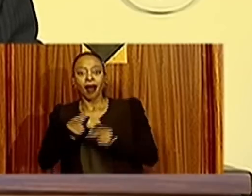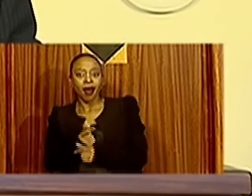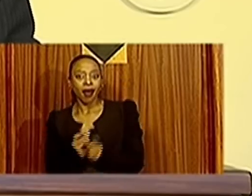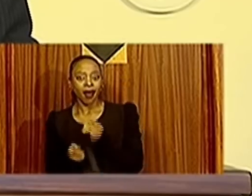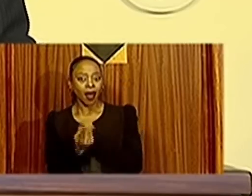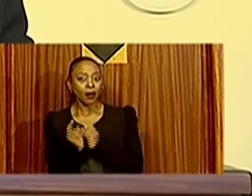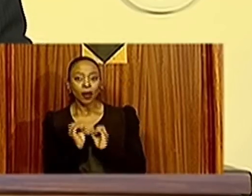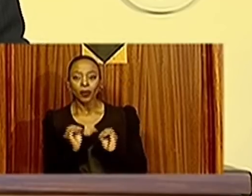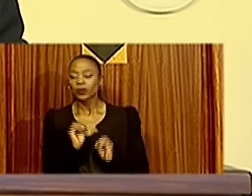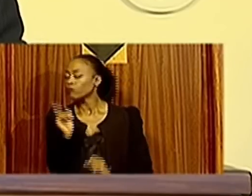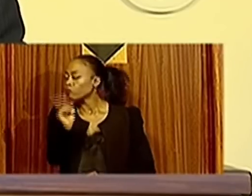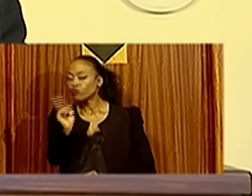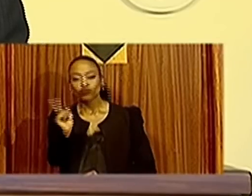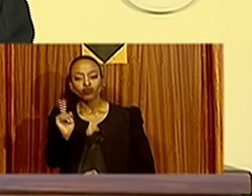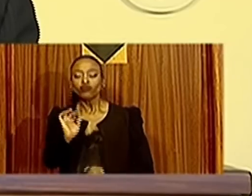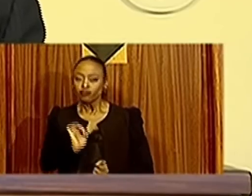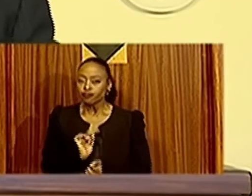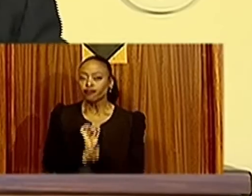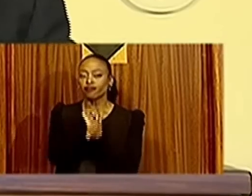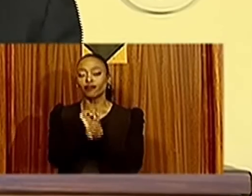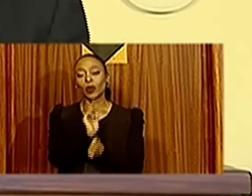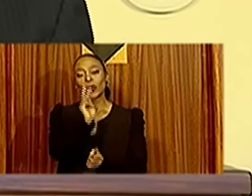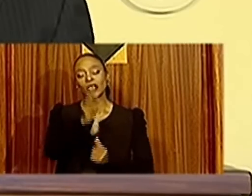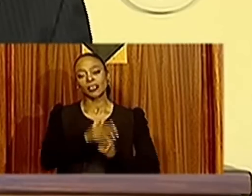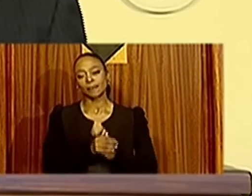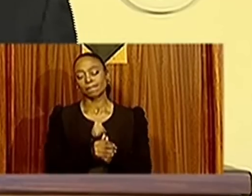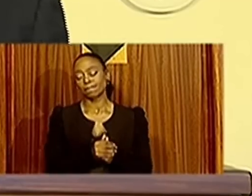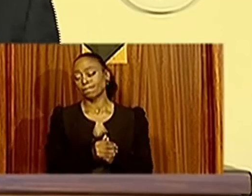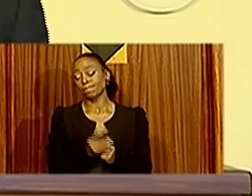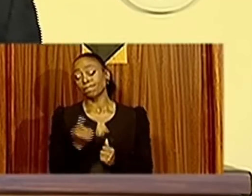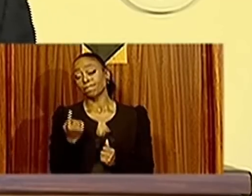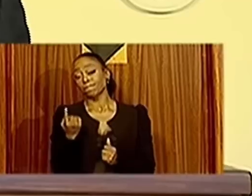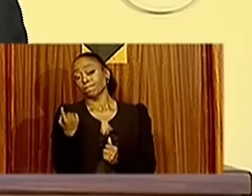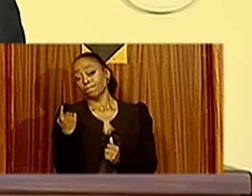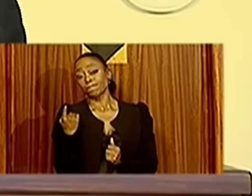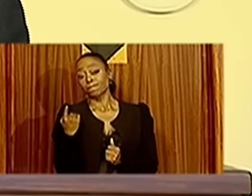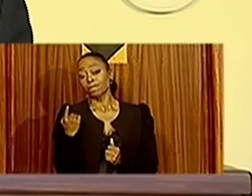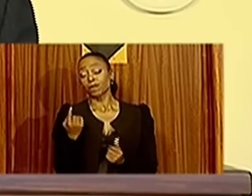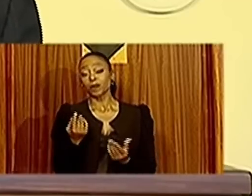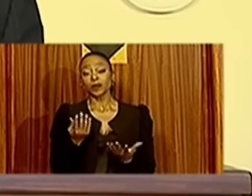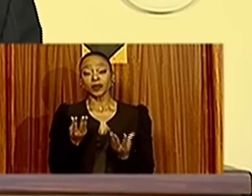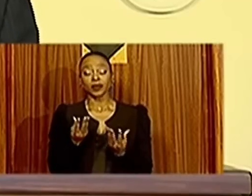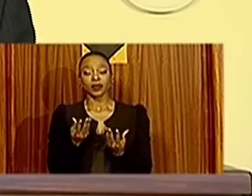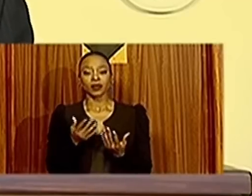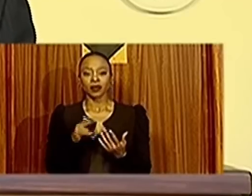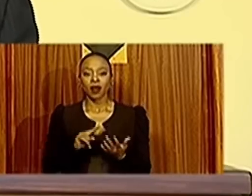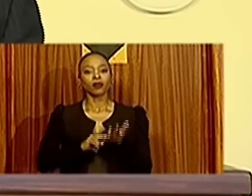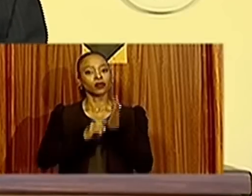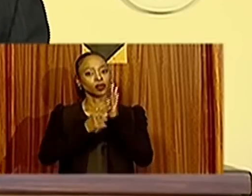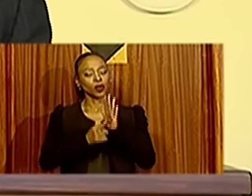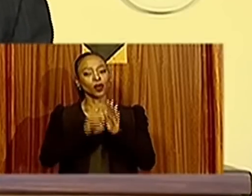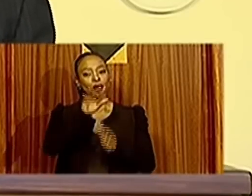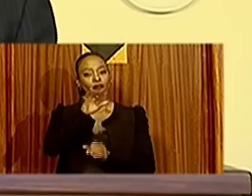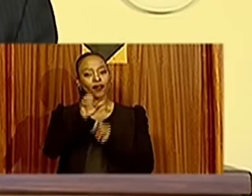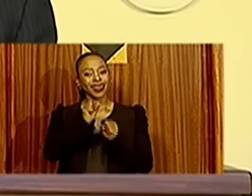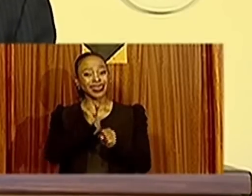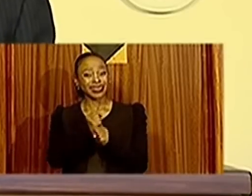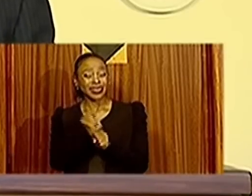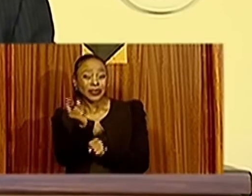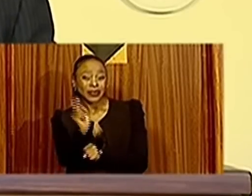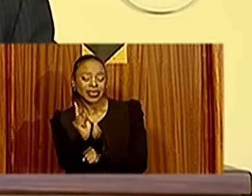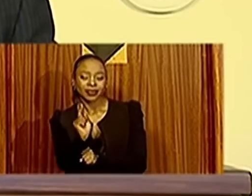consequence. One of the developments that have defined the last 5 years was the COVID